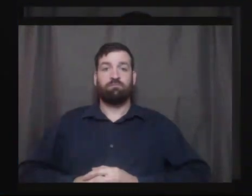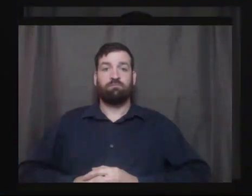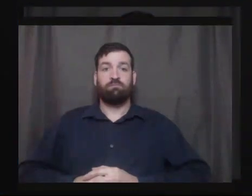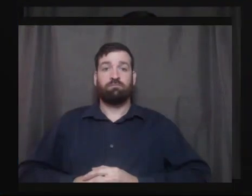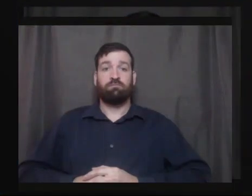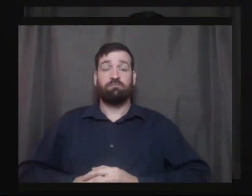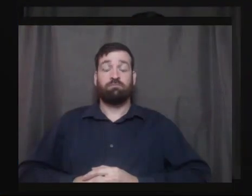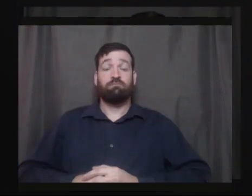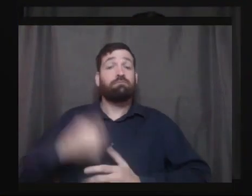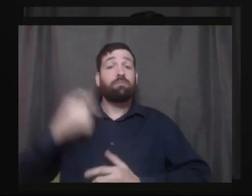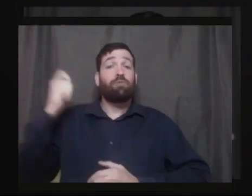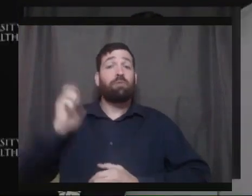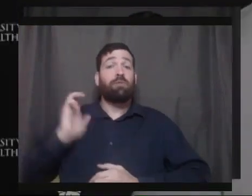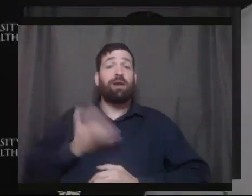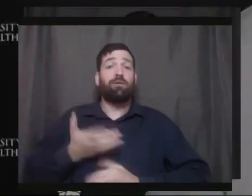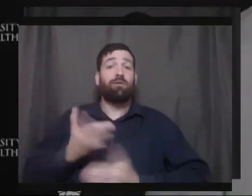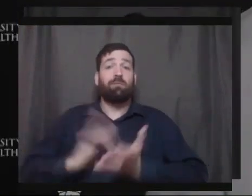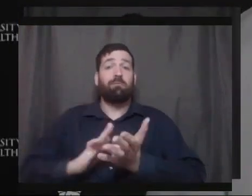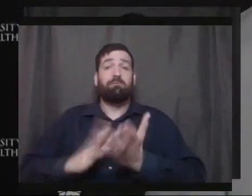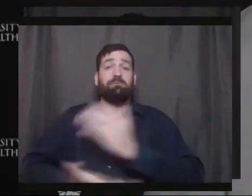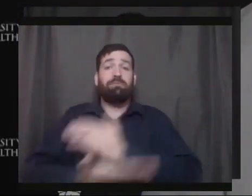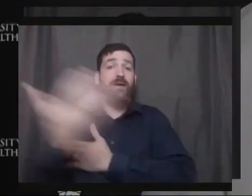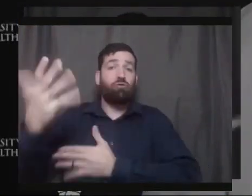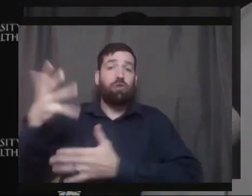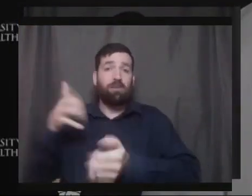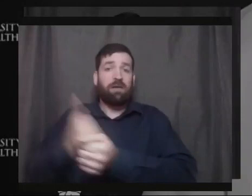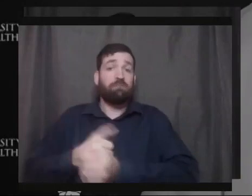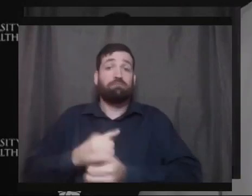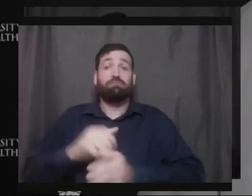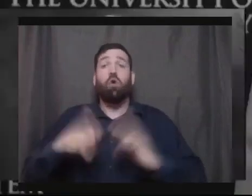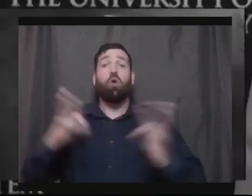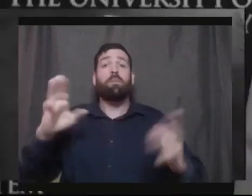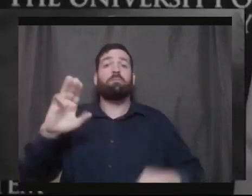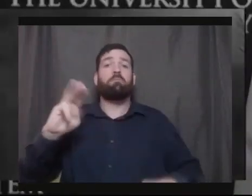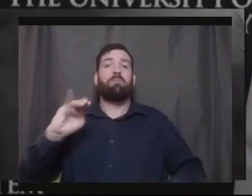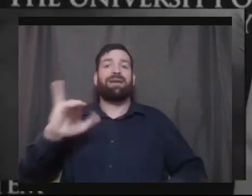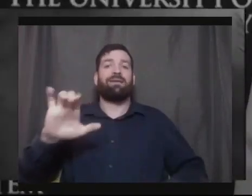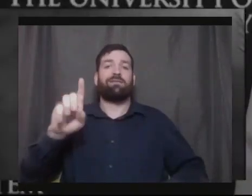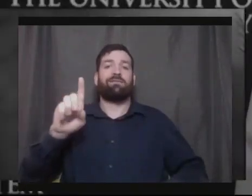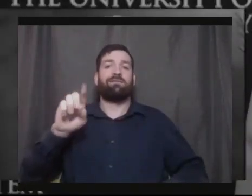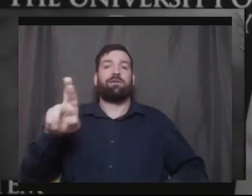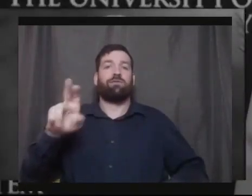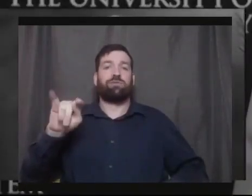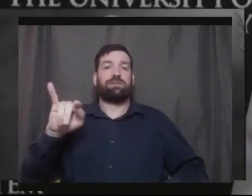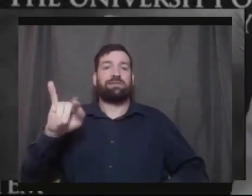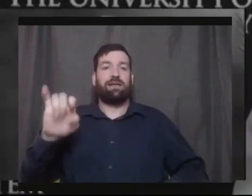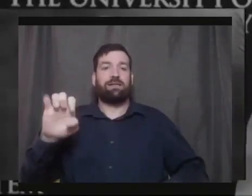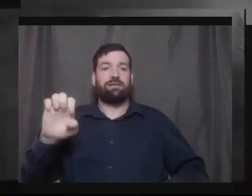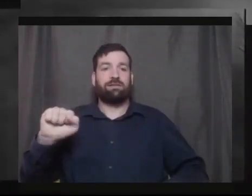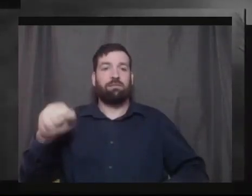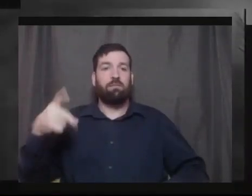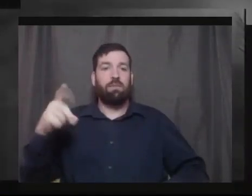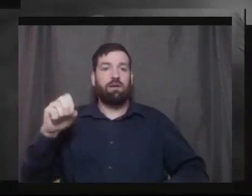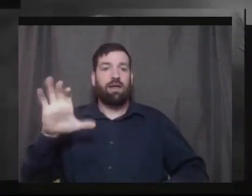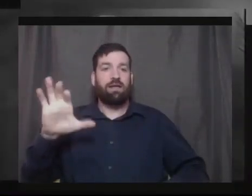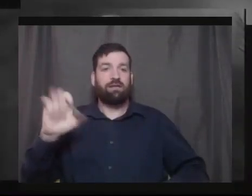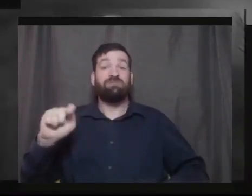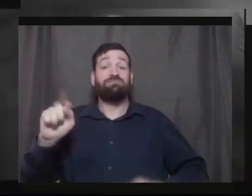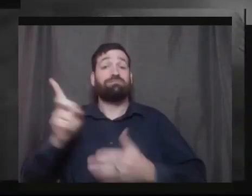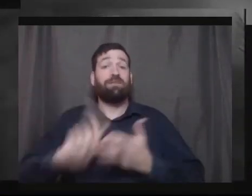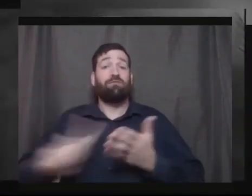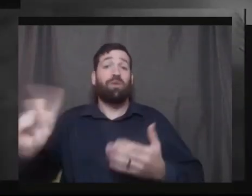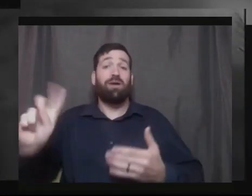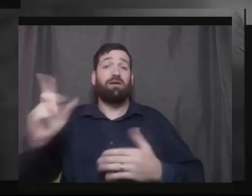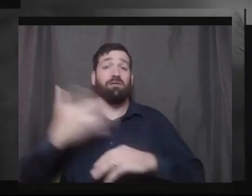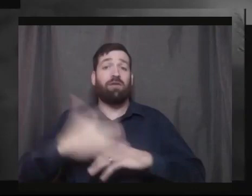Subscribe to our Morning Medical Update and Open Mics with Dr. Stites podcasts. Now, everywhere podcasts are available.